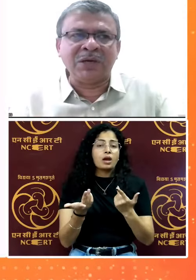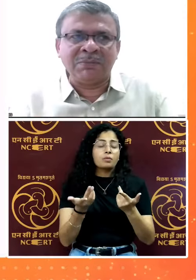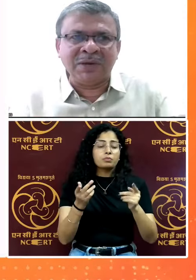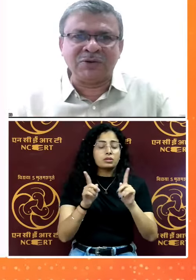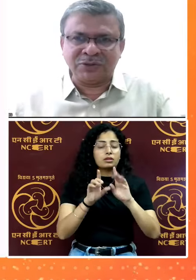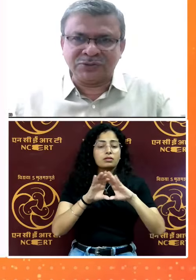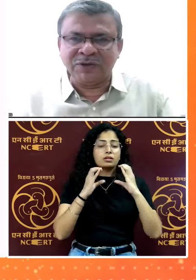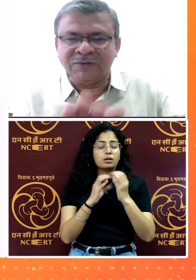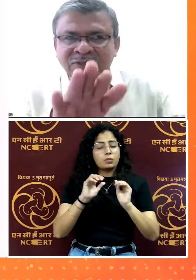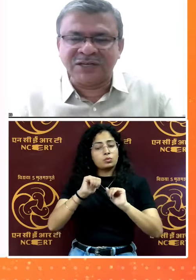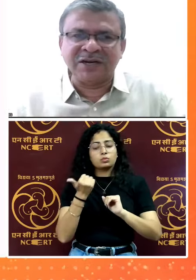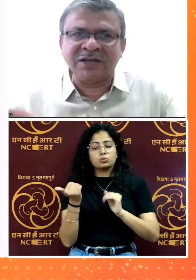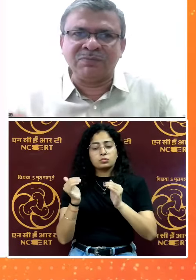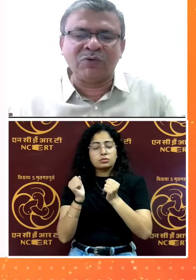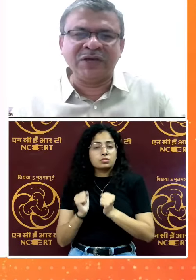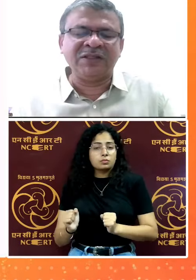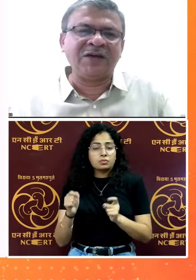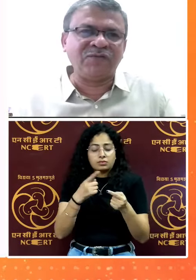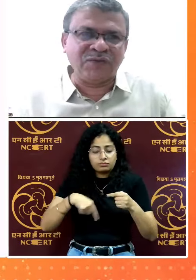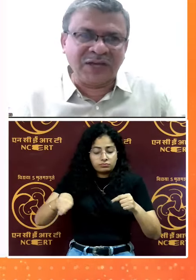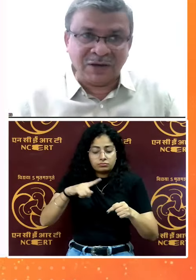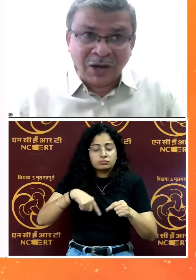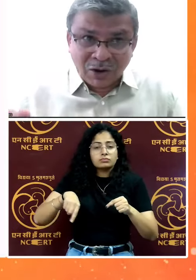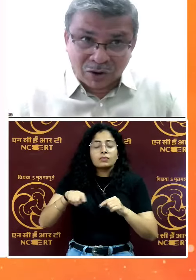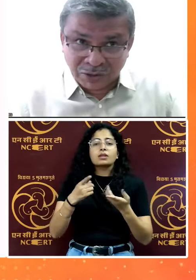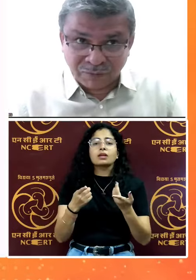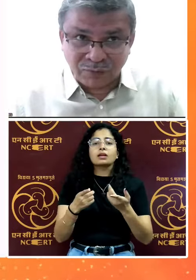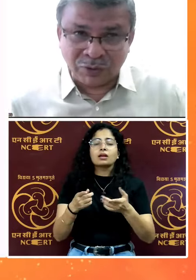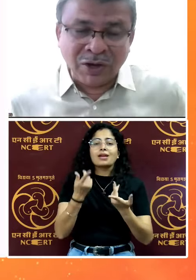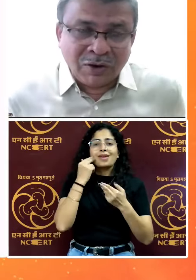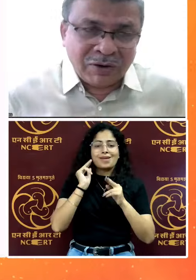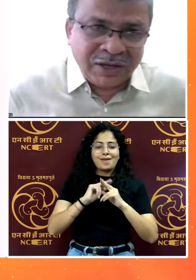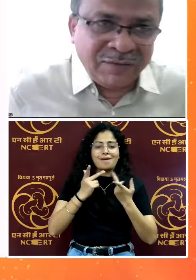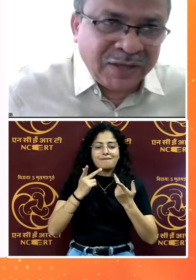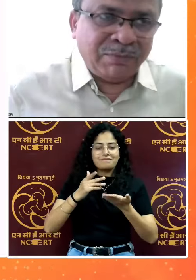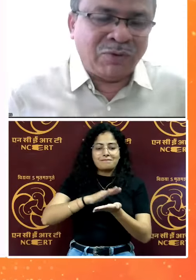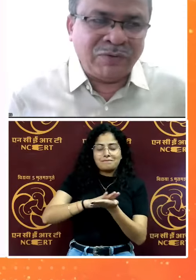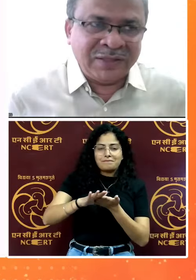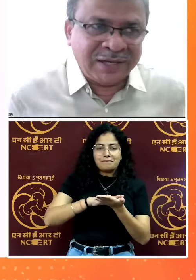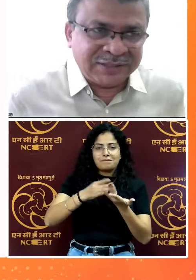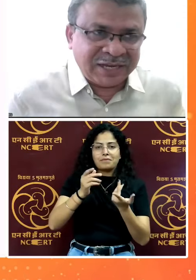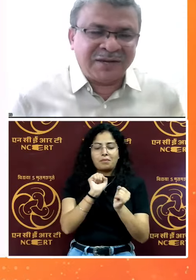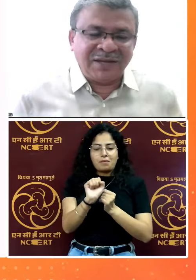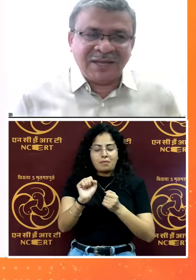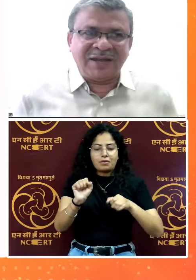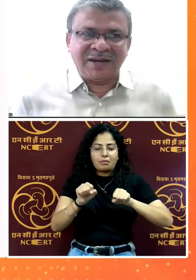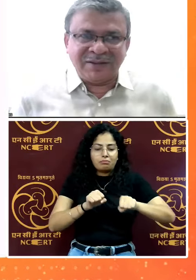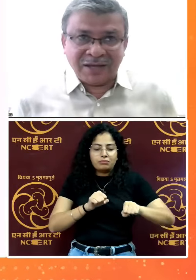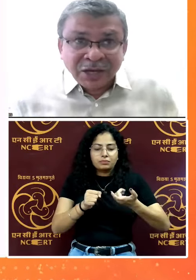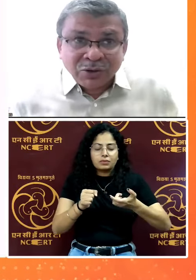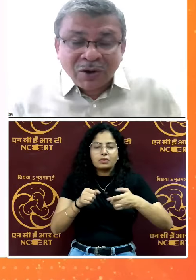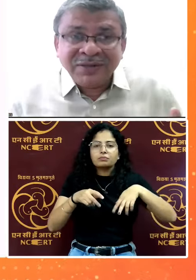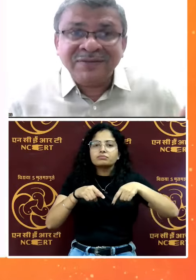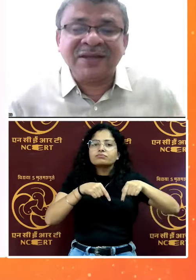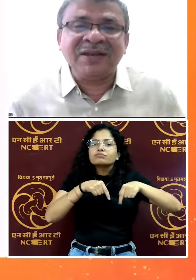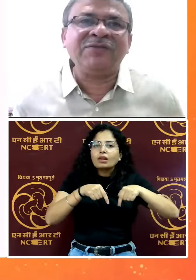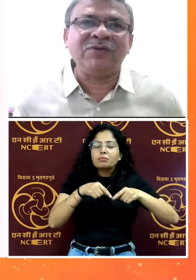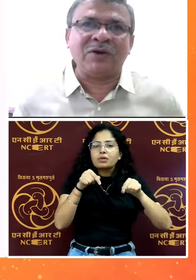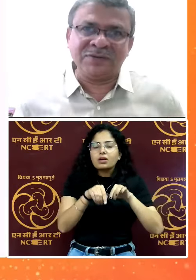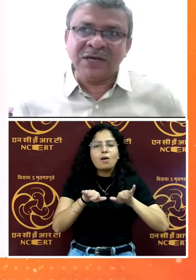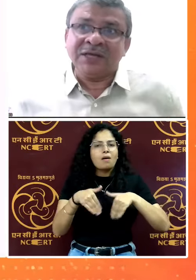they'll make noise. So if the children is moving their feet on the floor, or if they are moving their chair here and there, all